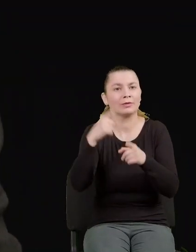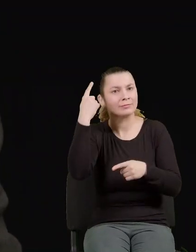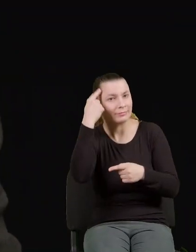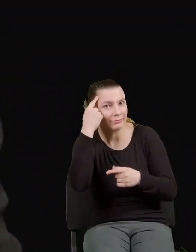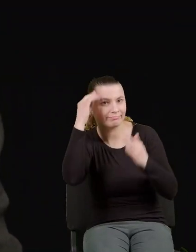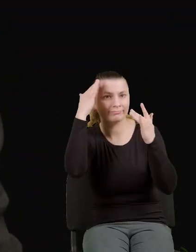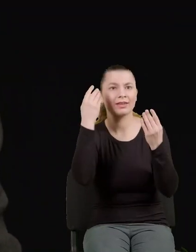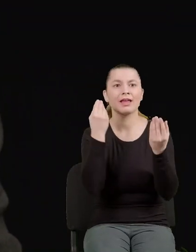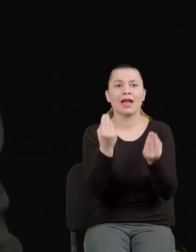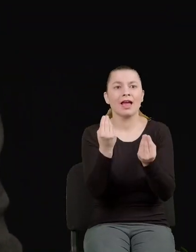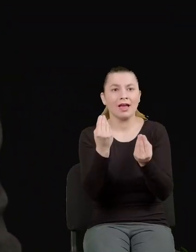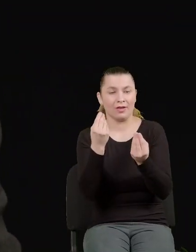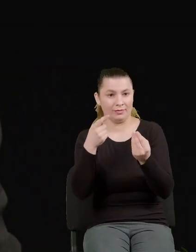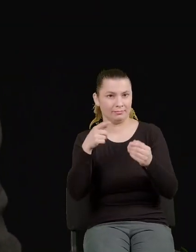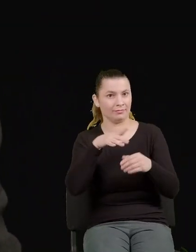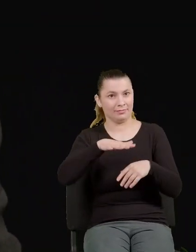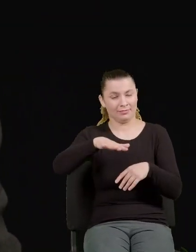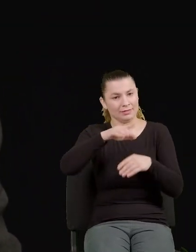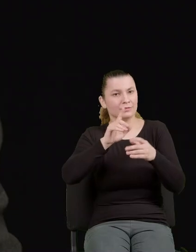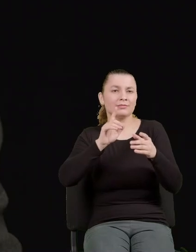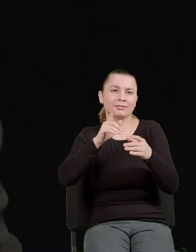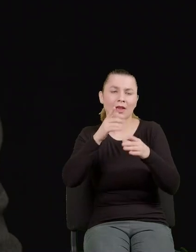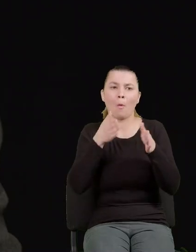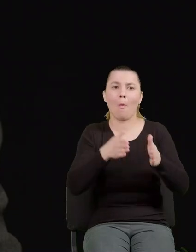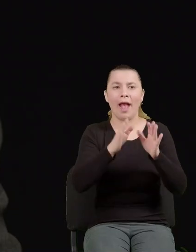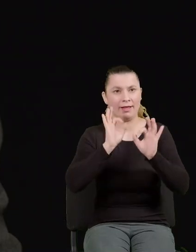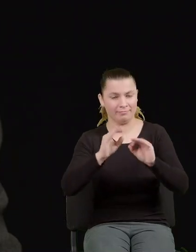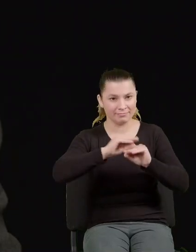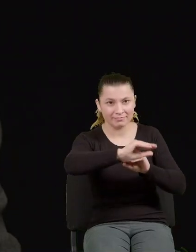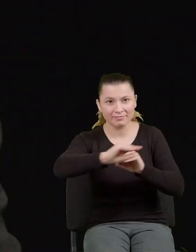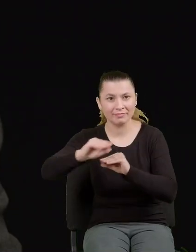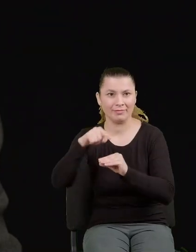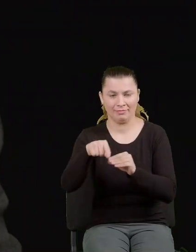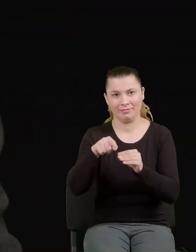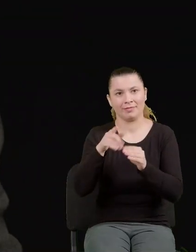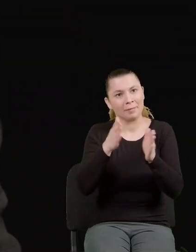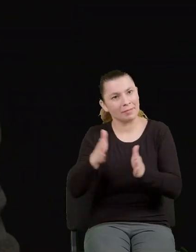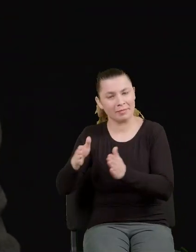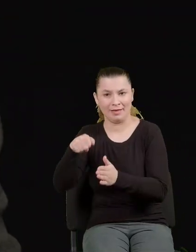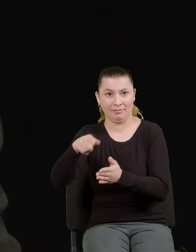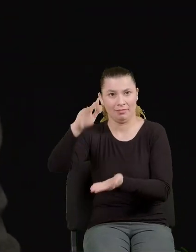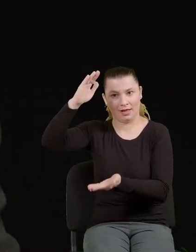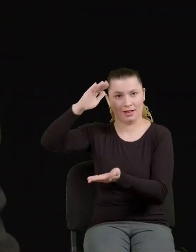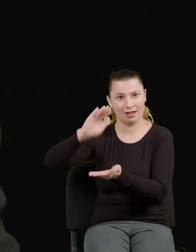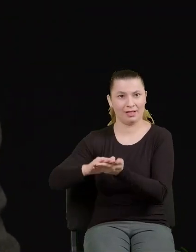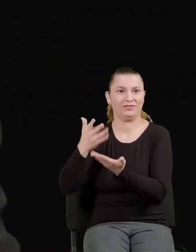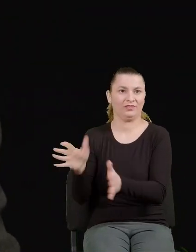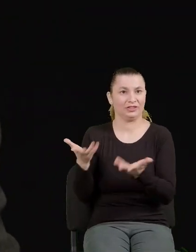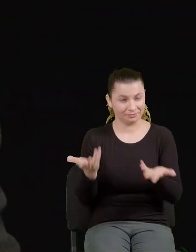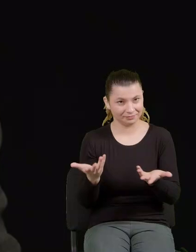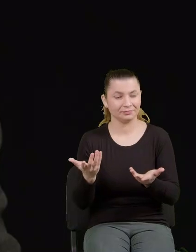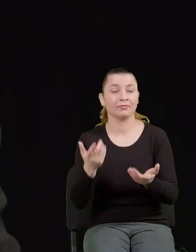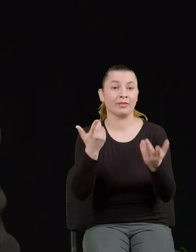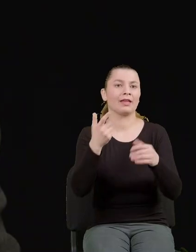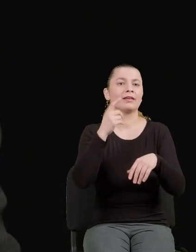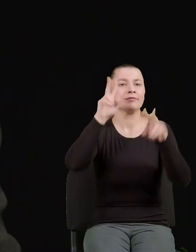course, you know, the delivery in terms of climate, we've seen that things take a long time in terms of